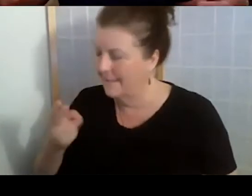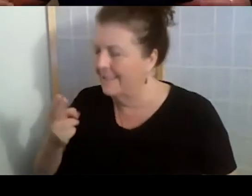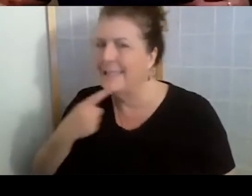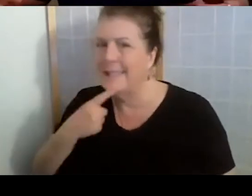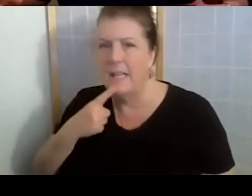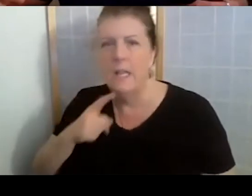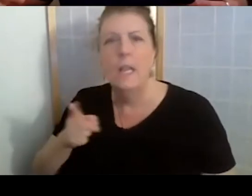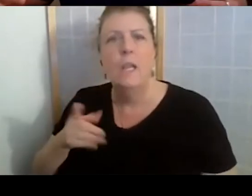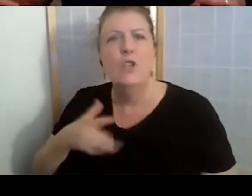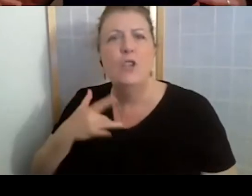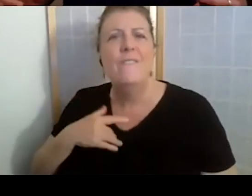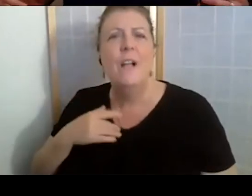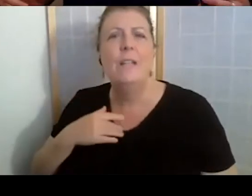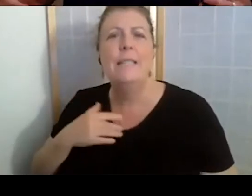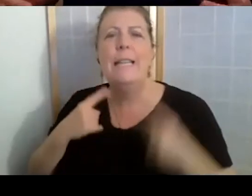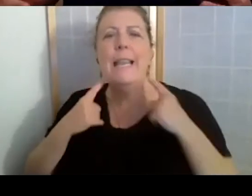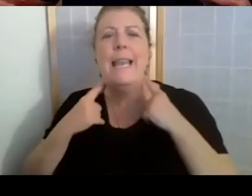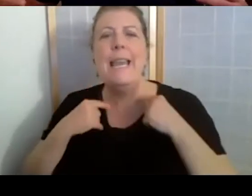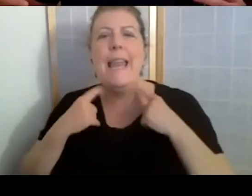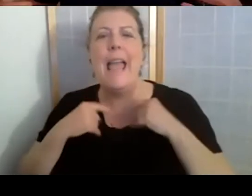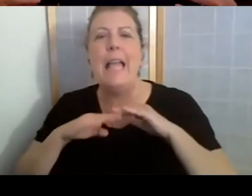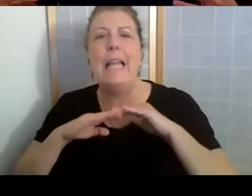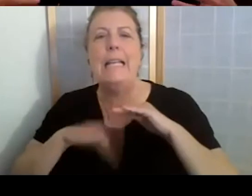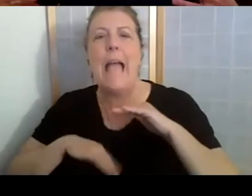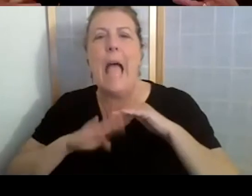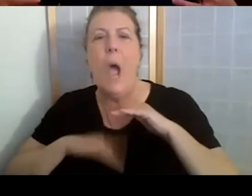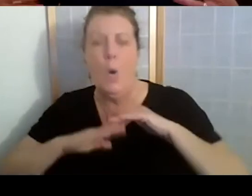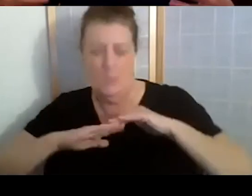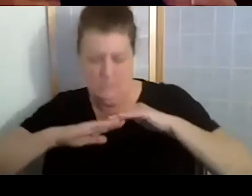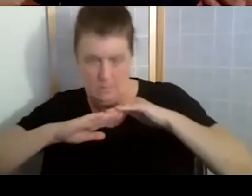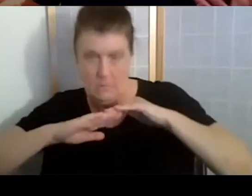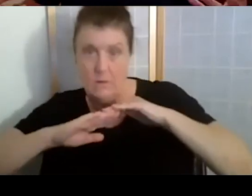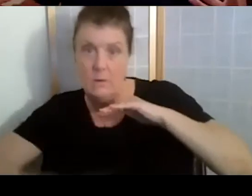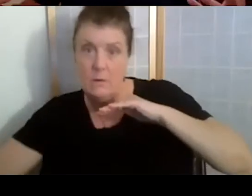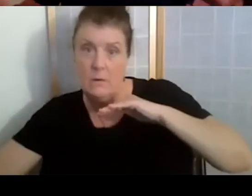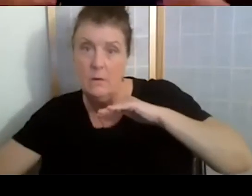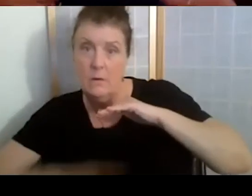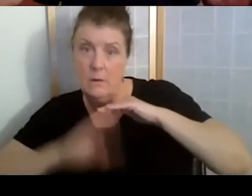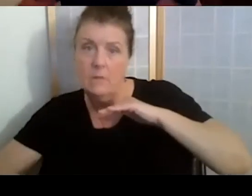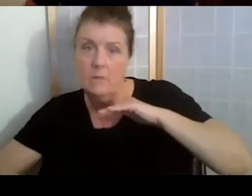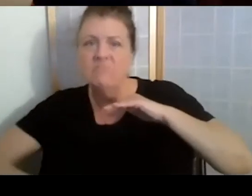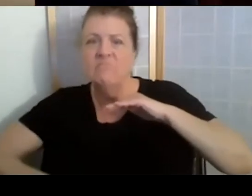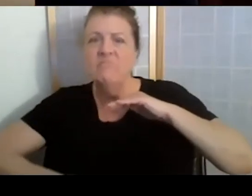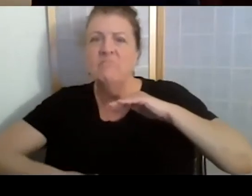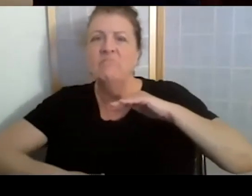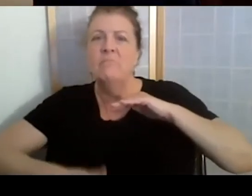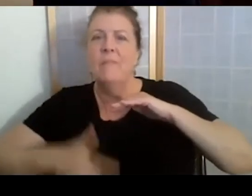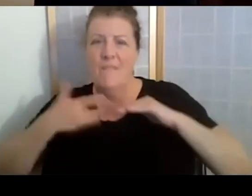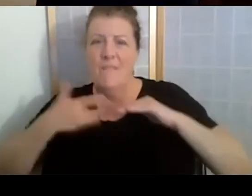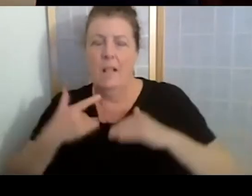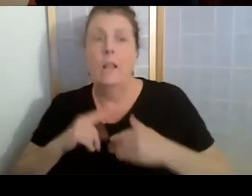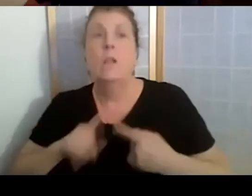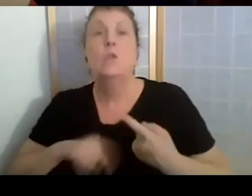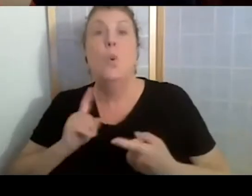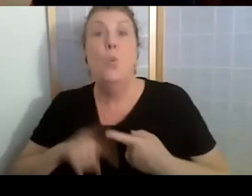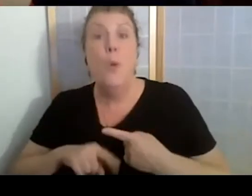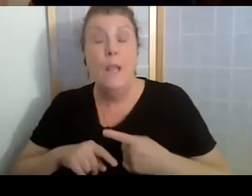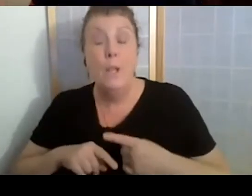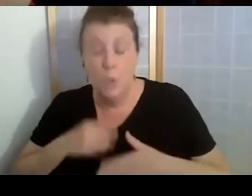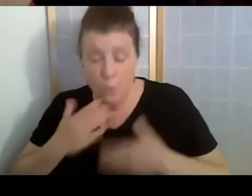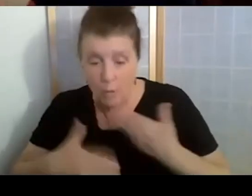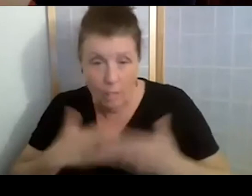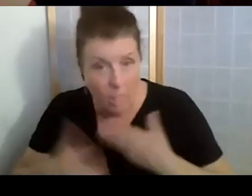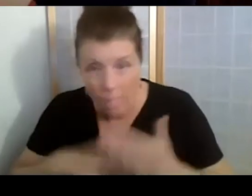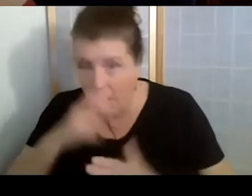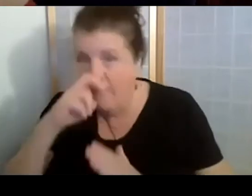neck down, and I think that, you know, when you fall into the next story that you're going to tell, and I, you